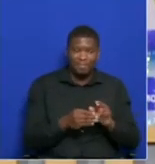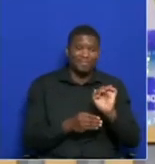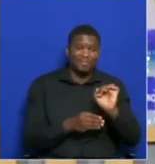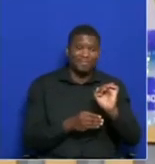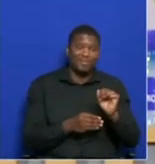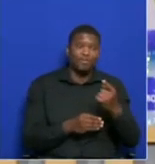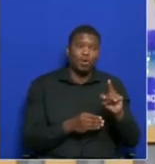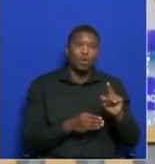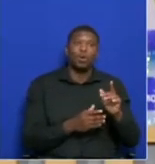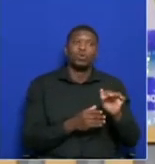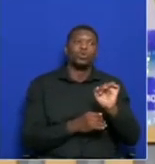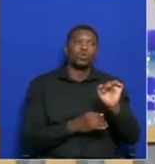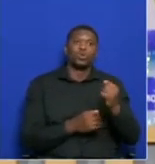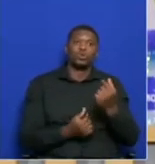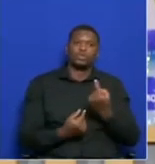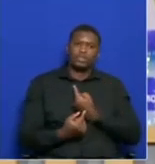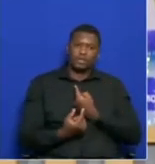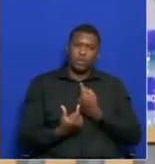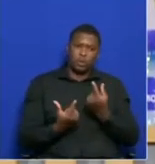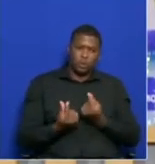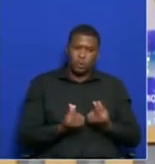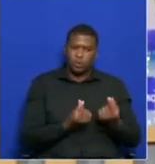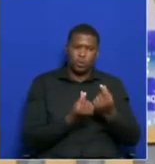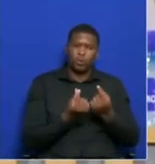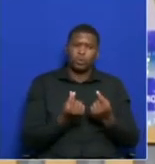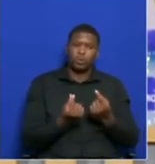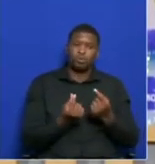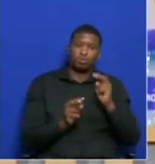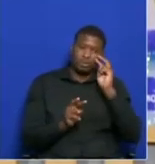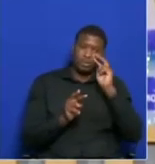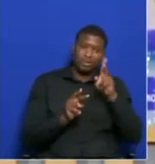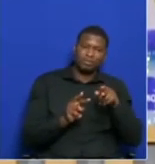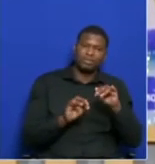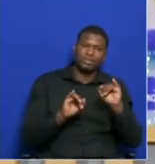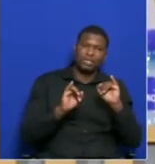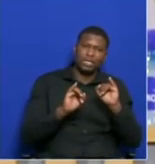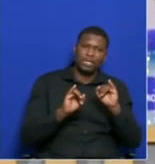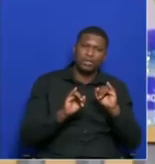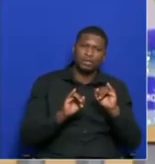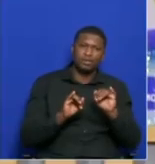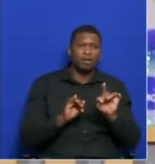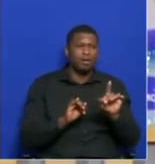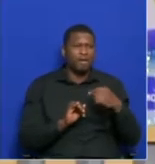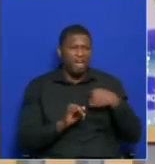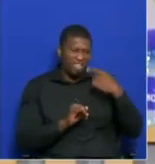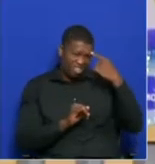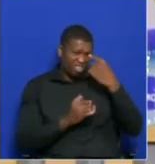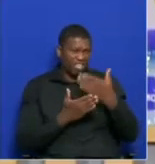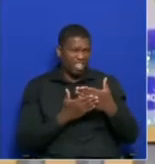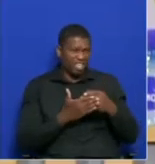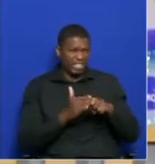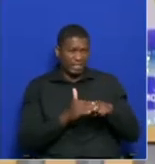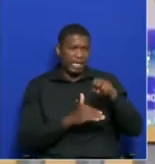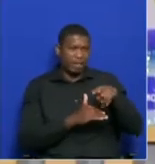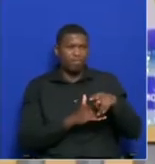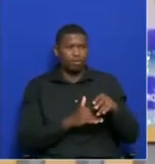yourself, taking the seriousness Director of... Malatji, I think you can skip that, it's fine. Oh, we can skip Yes, that. yes,